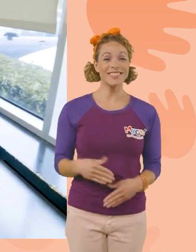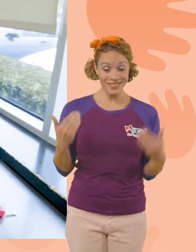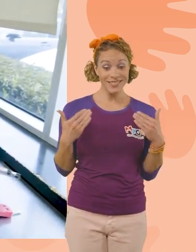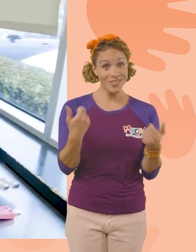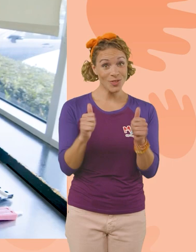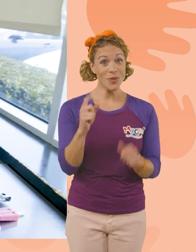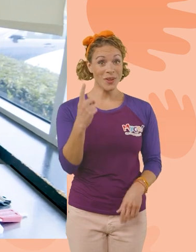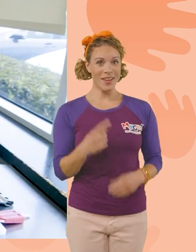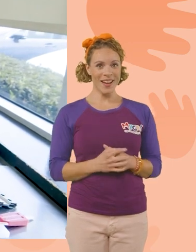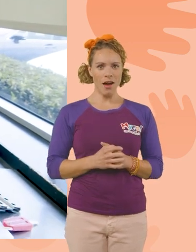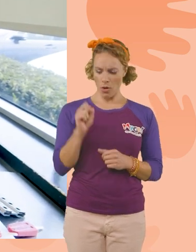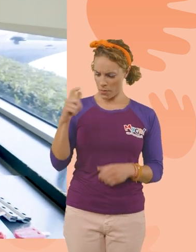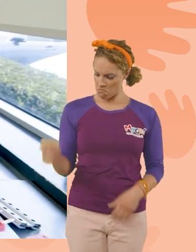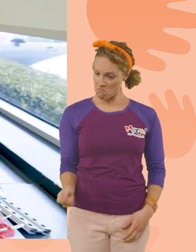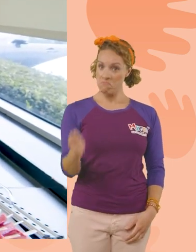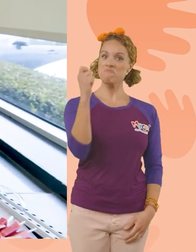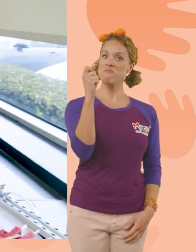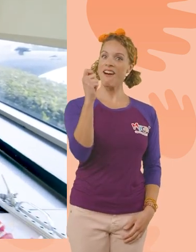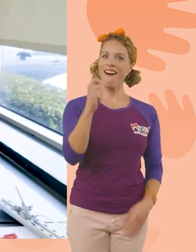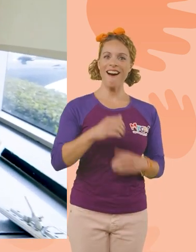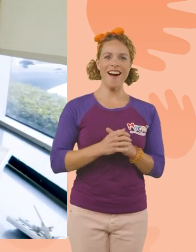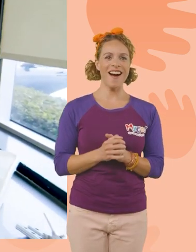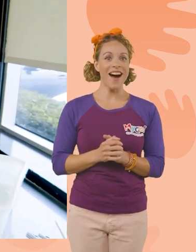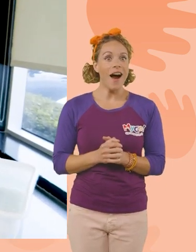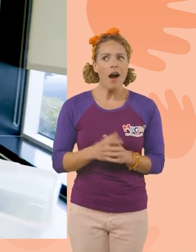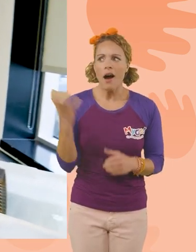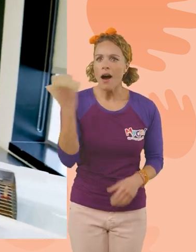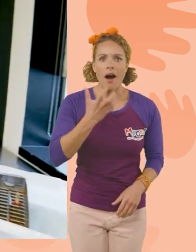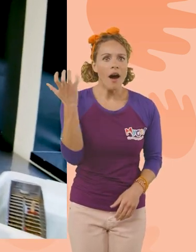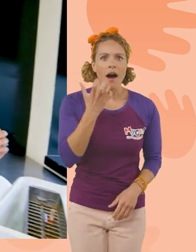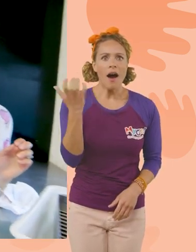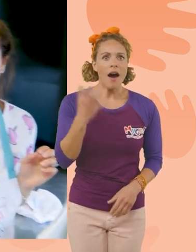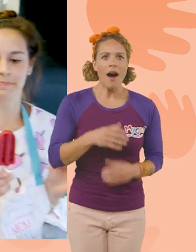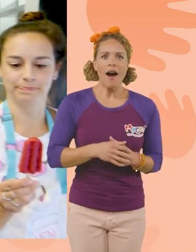Go ahead, try one. Okay, how about this one? Wow.